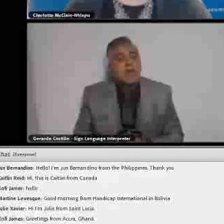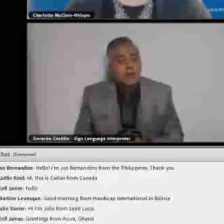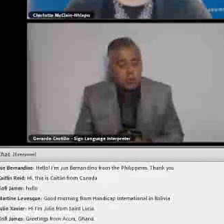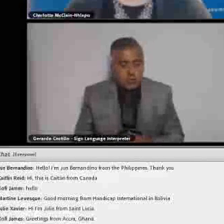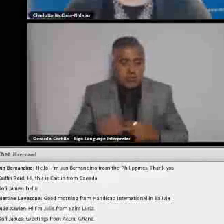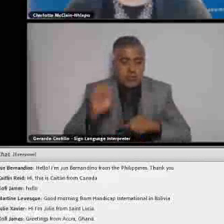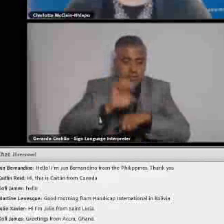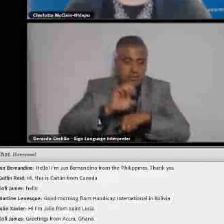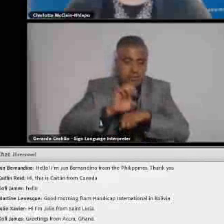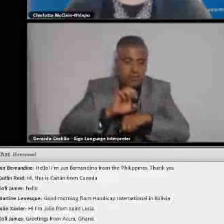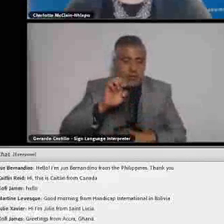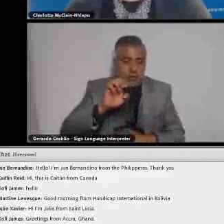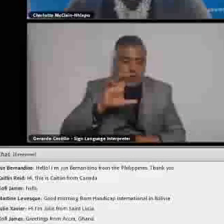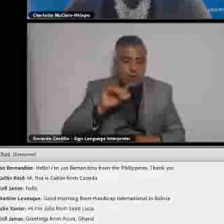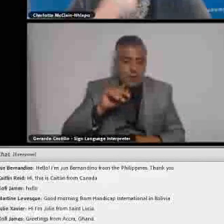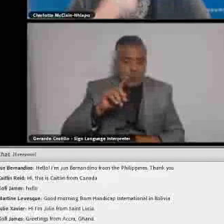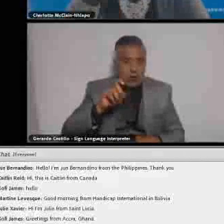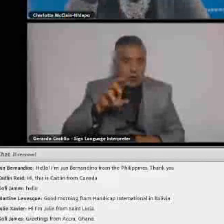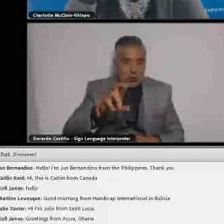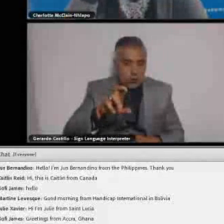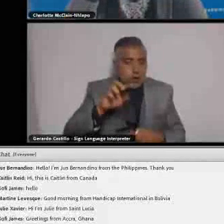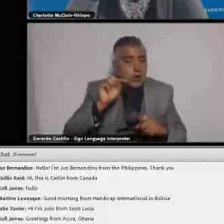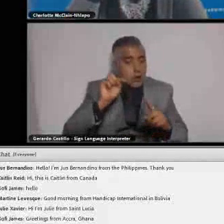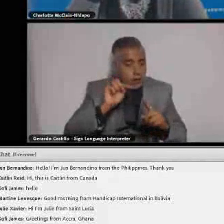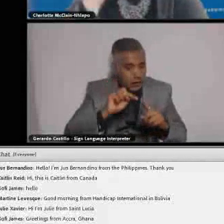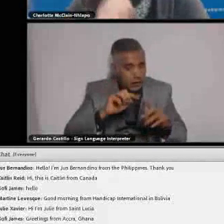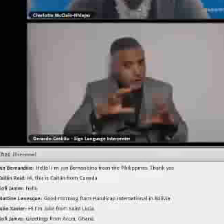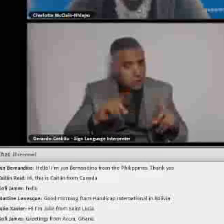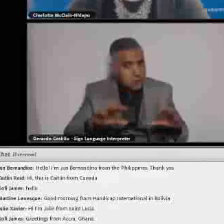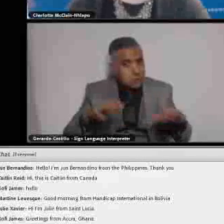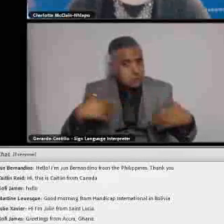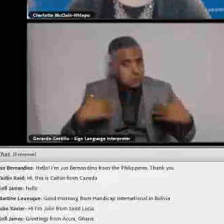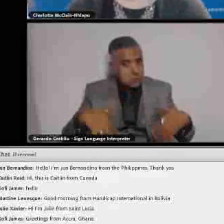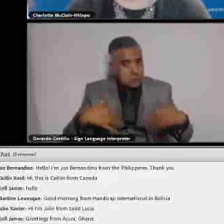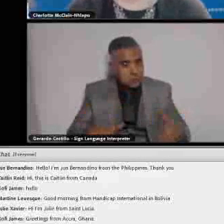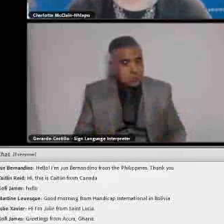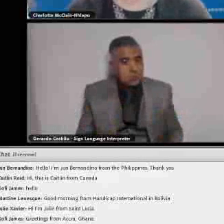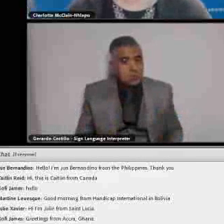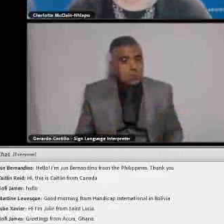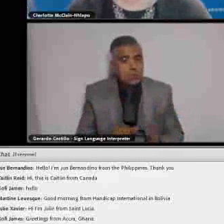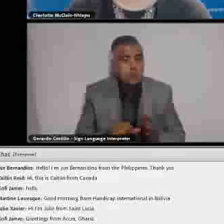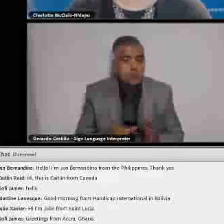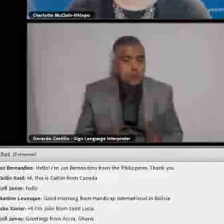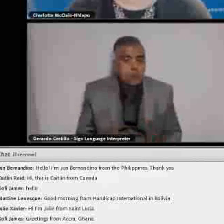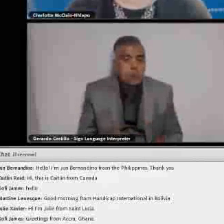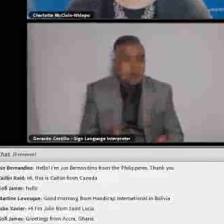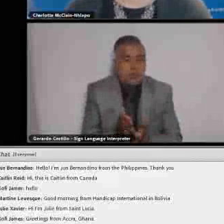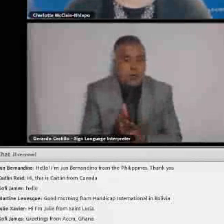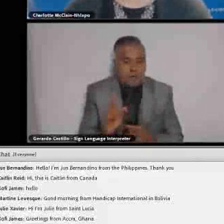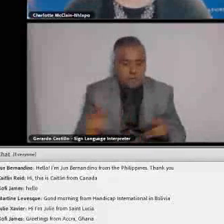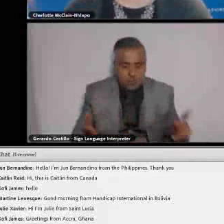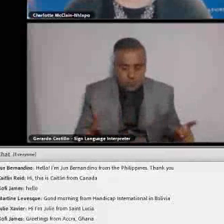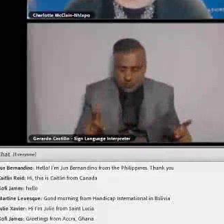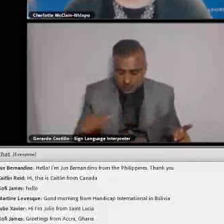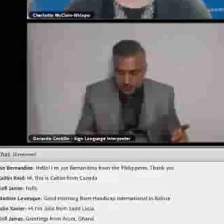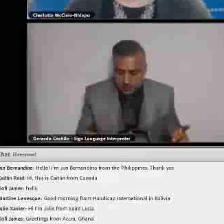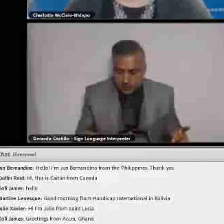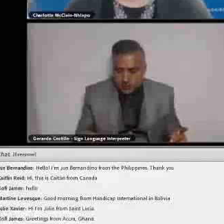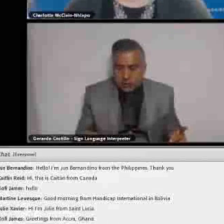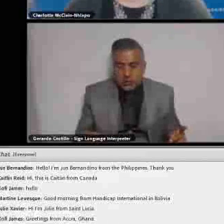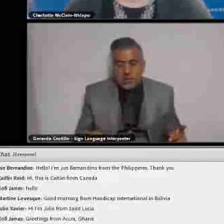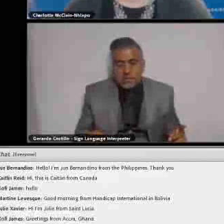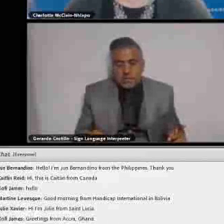example, Ecuador has done some really impressive things to promote the rights of persons with disabilities. And